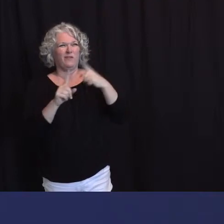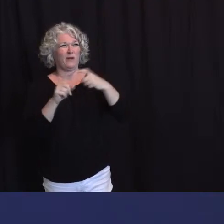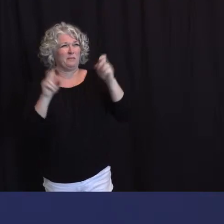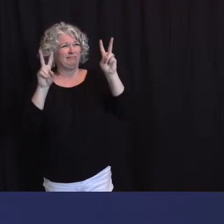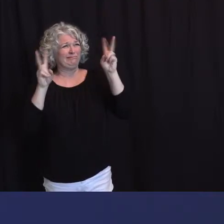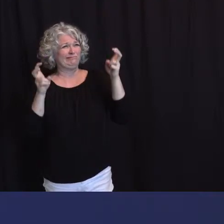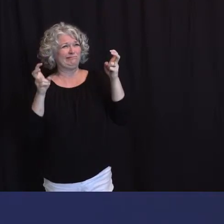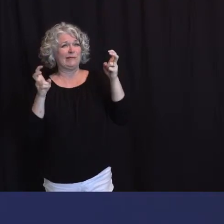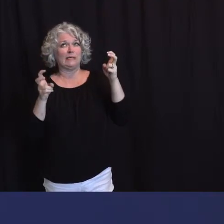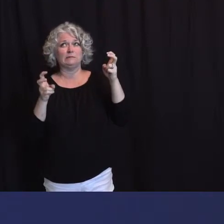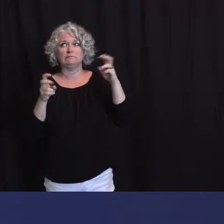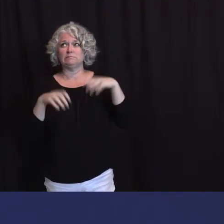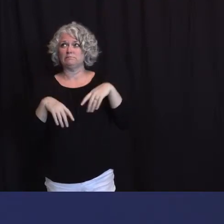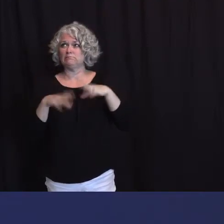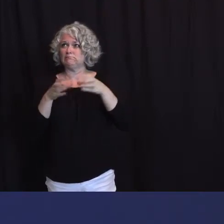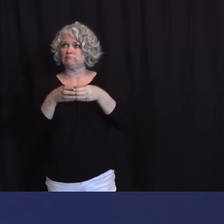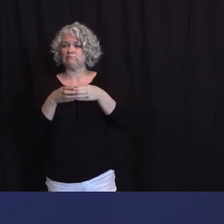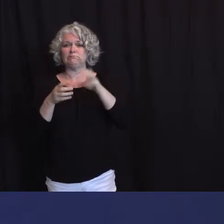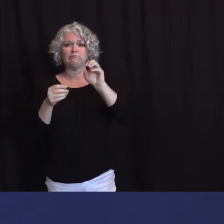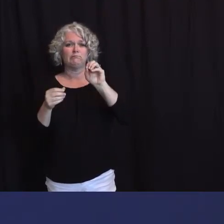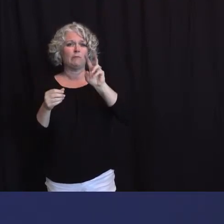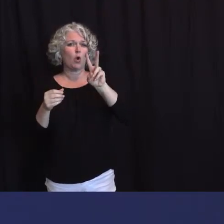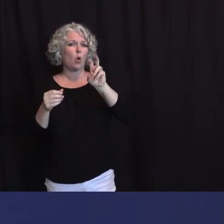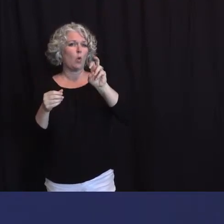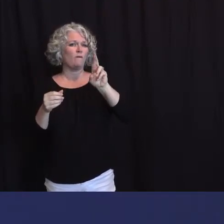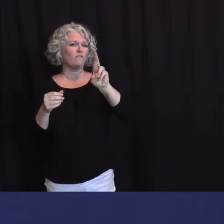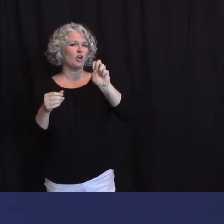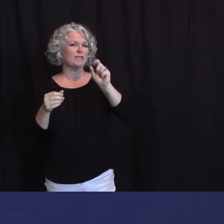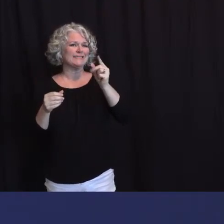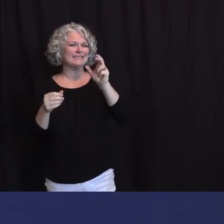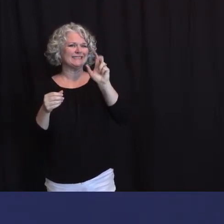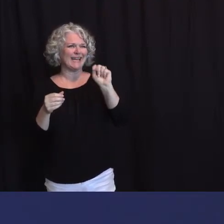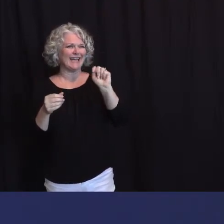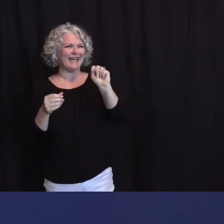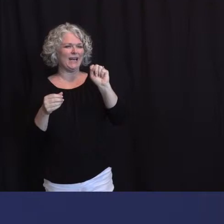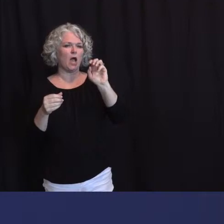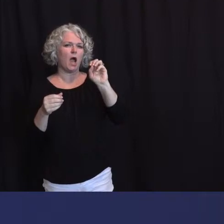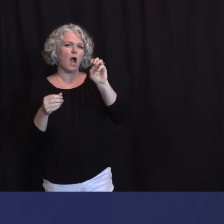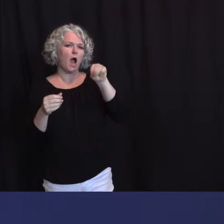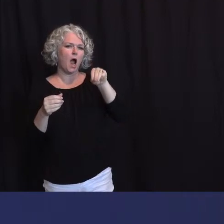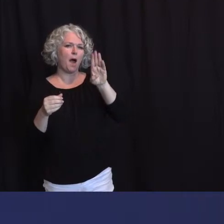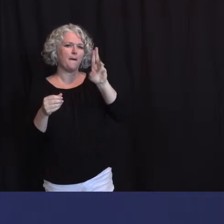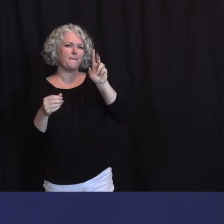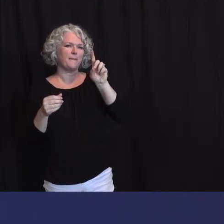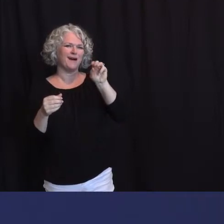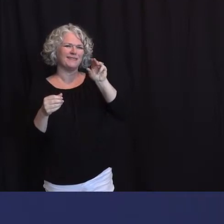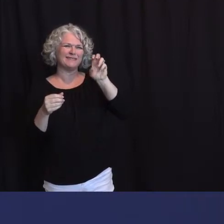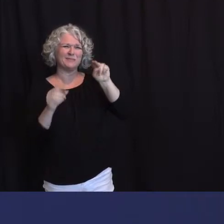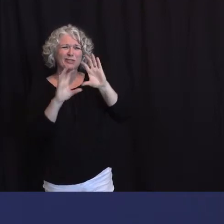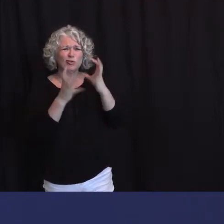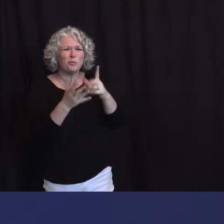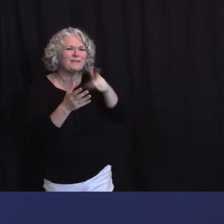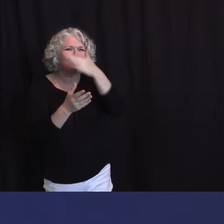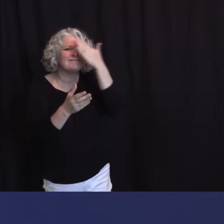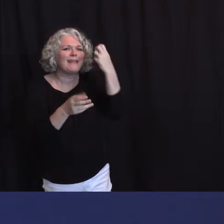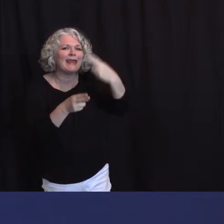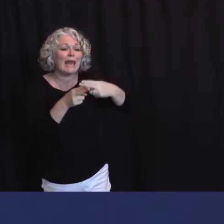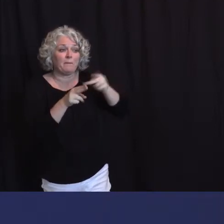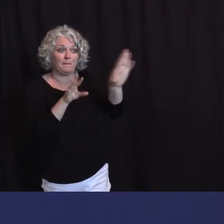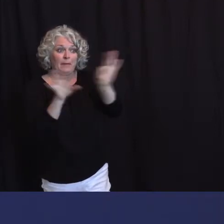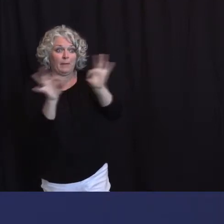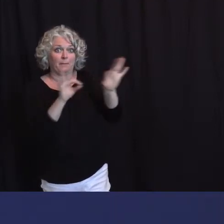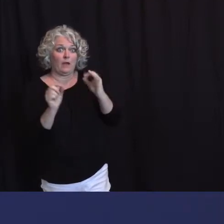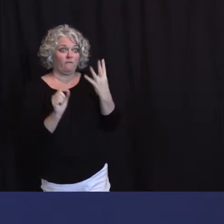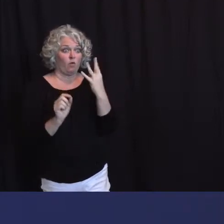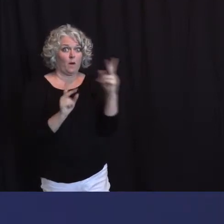a commission or oversight group for the ombudsman, and we will, as soon as we can